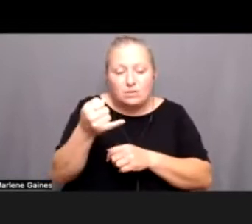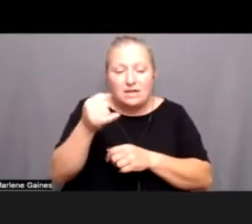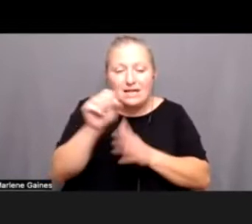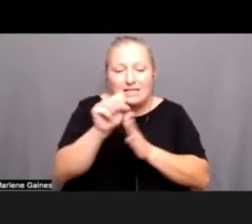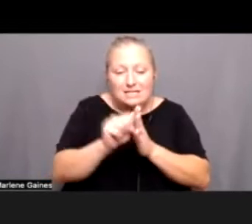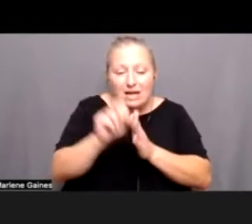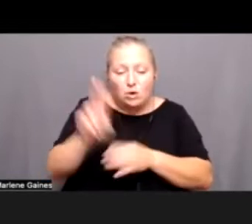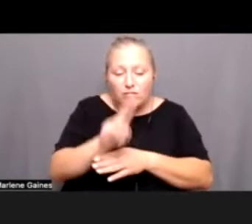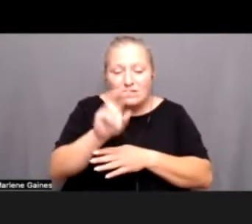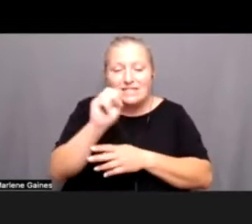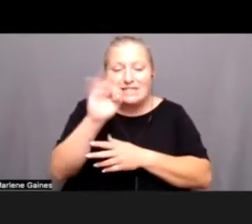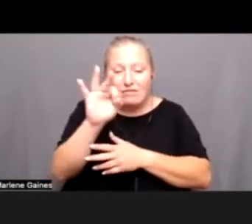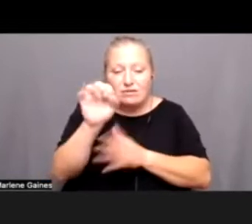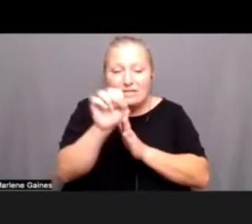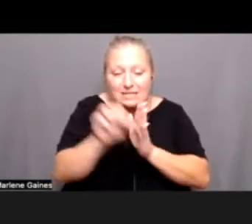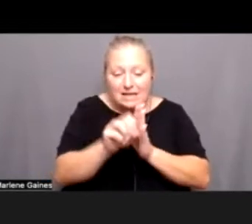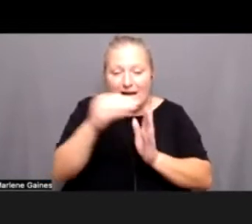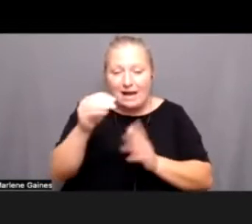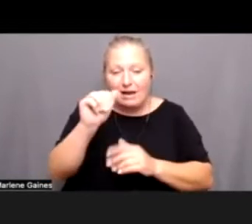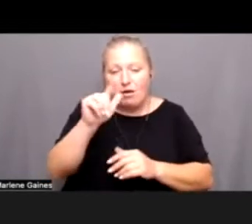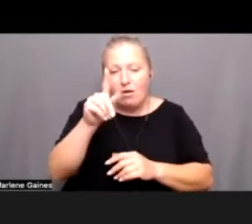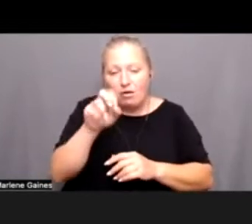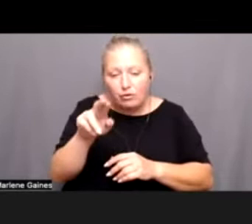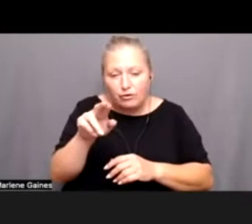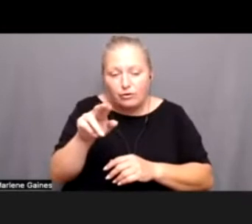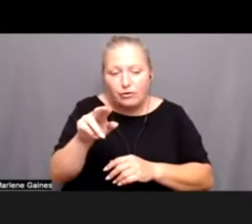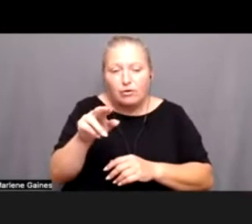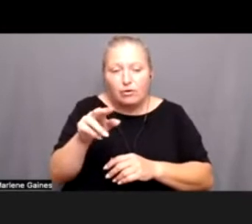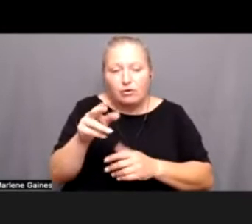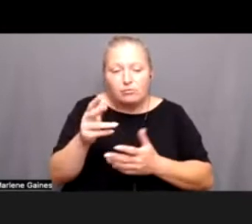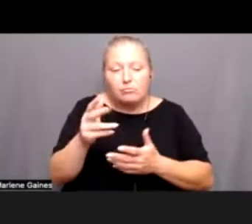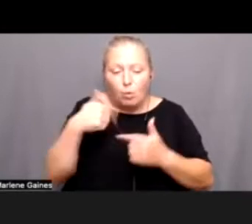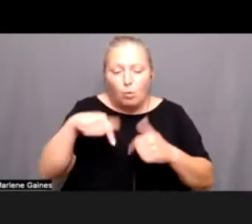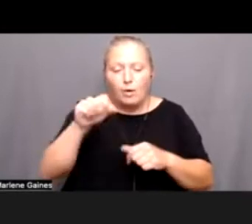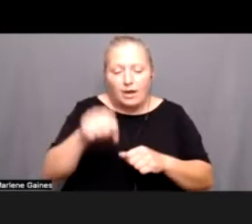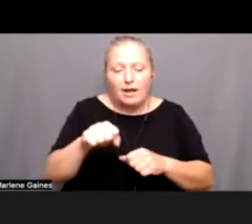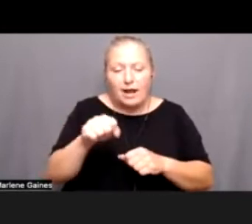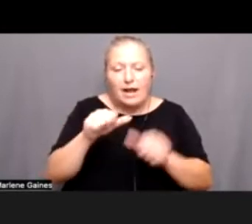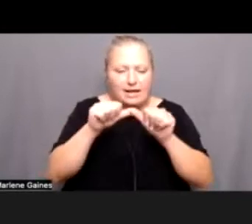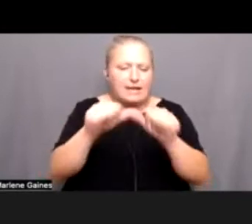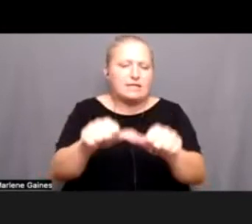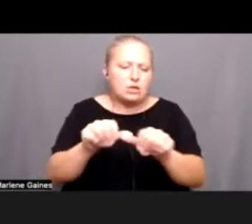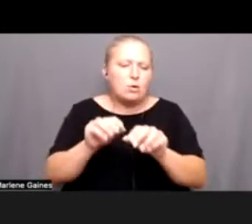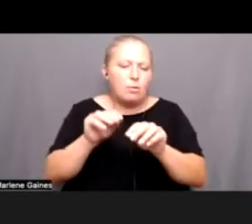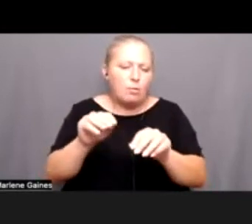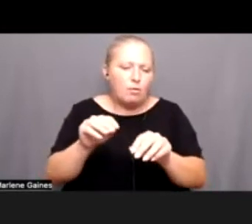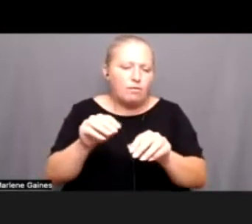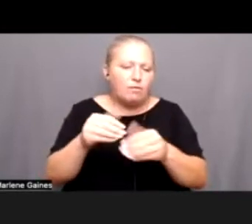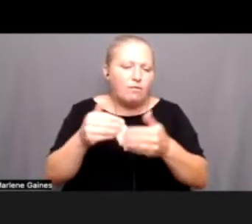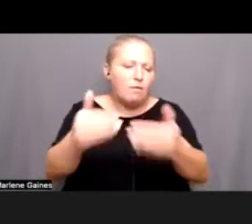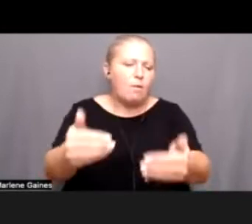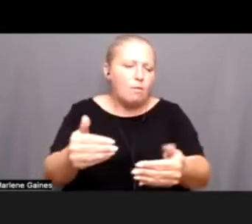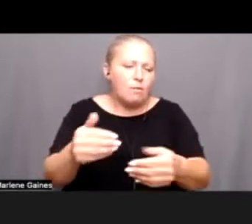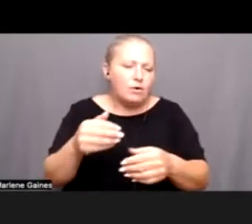San Francisco State, and Alder. And that's certainly something that we can continue to move forward with